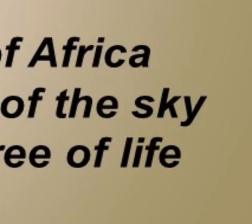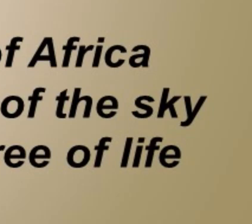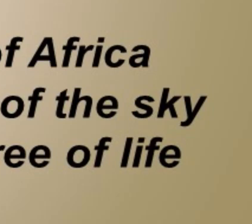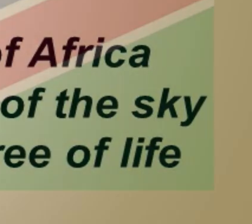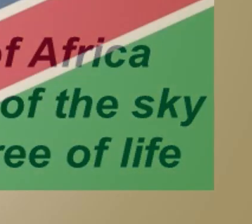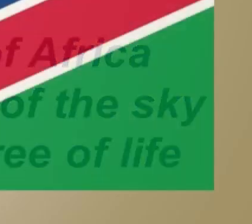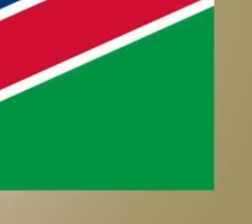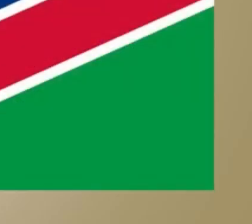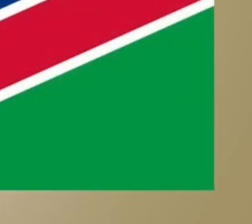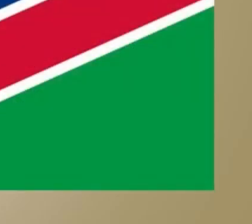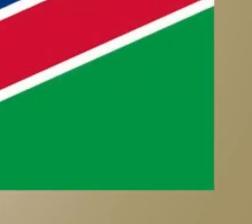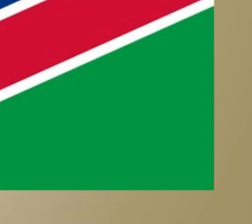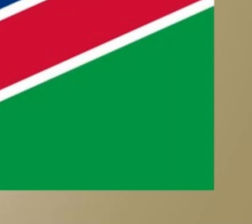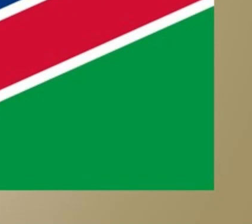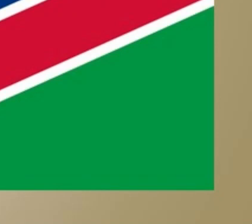life.